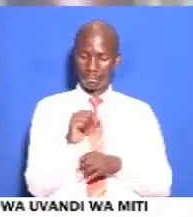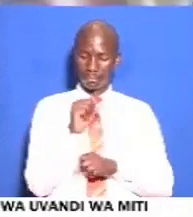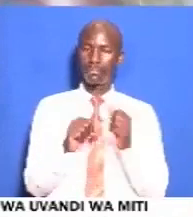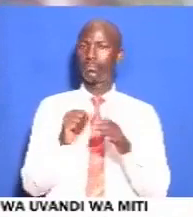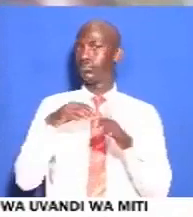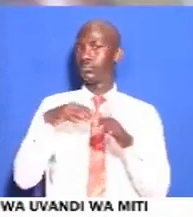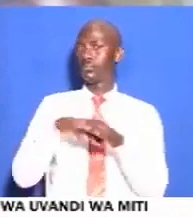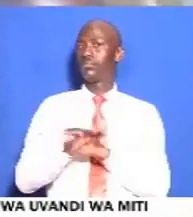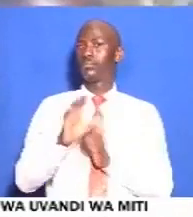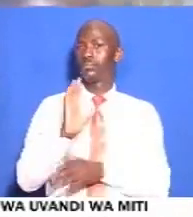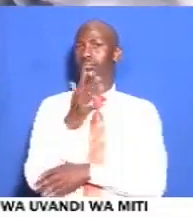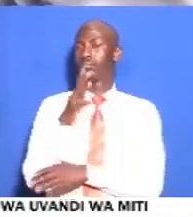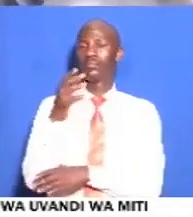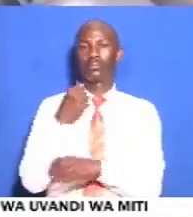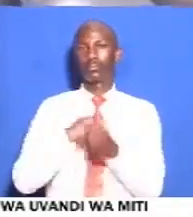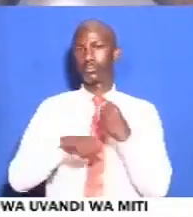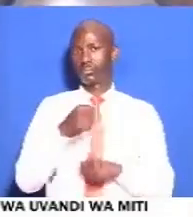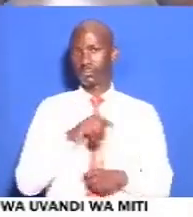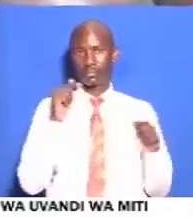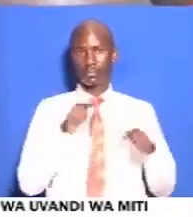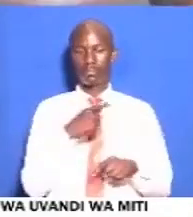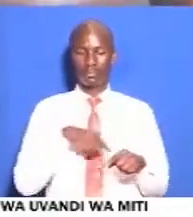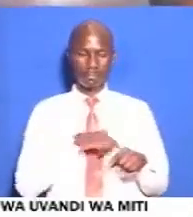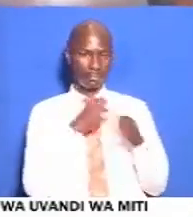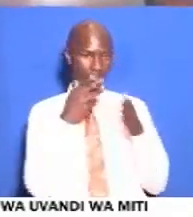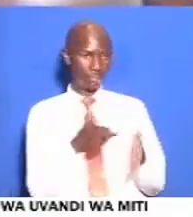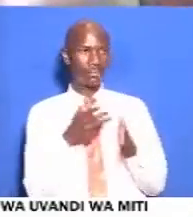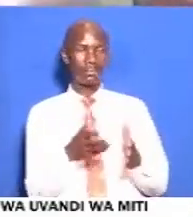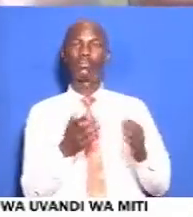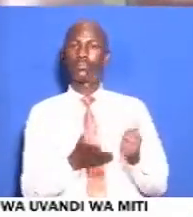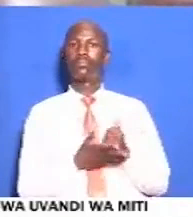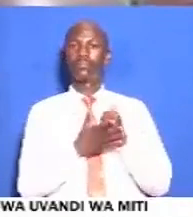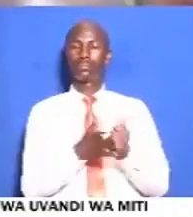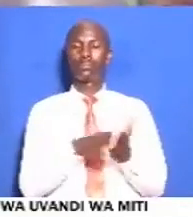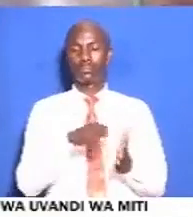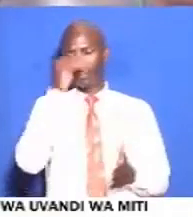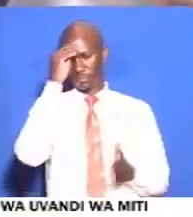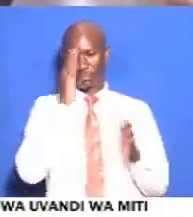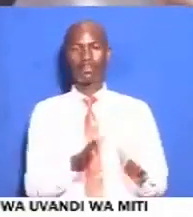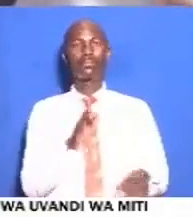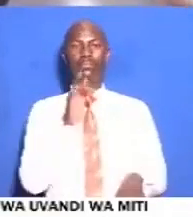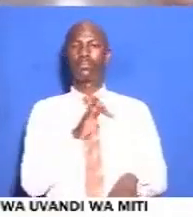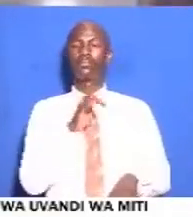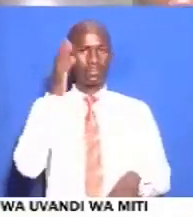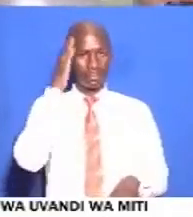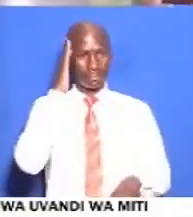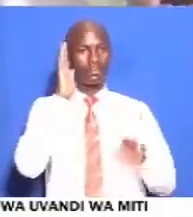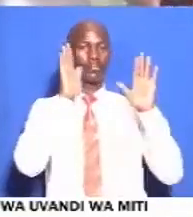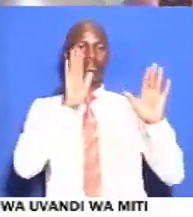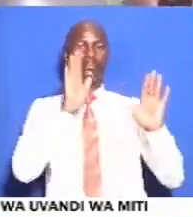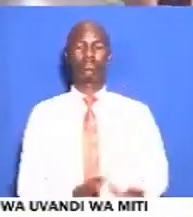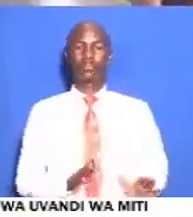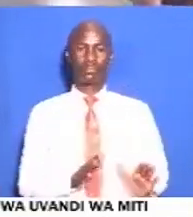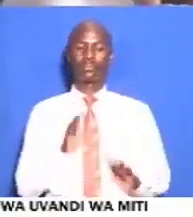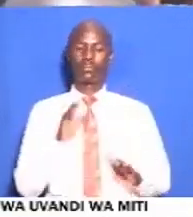planting activities. So today we are basically here to help our learners know the importance of planting trees and